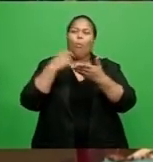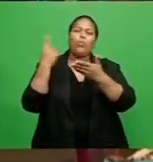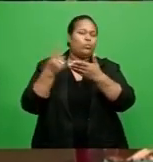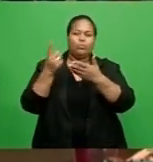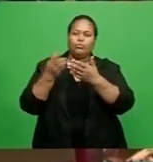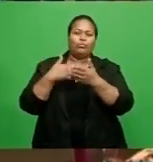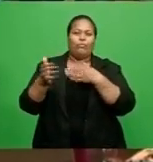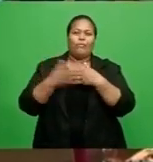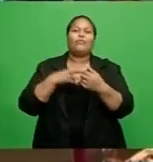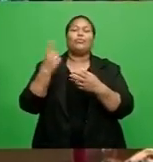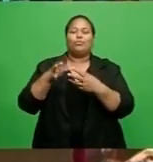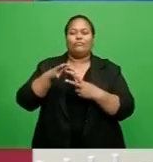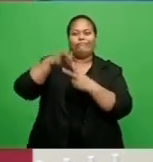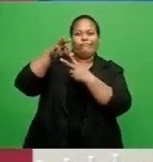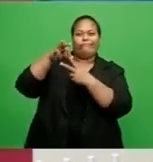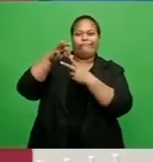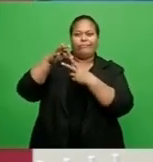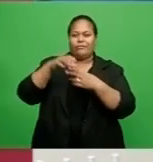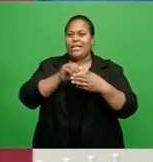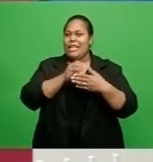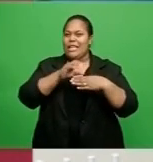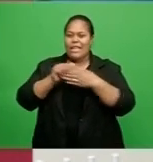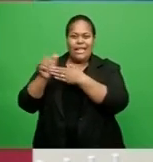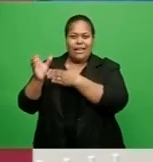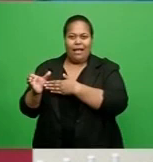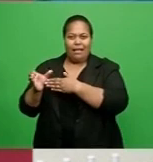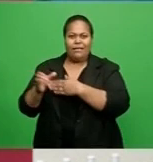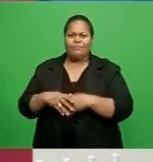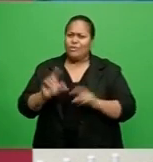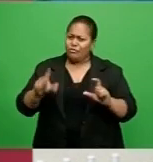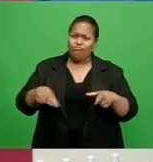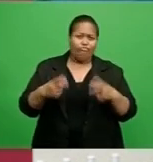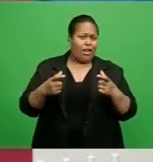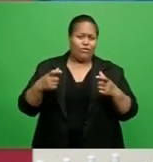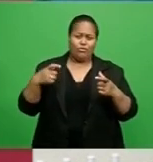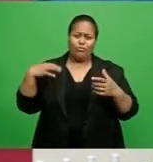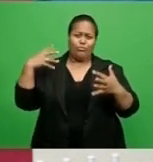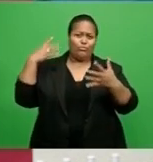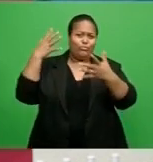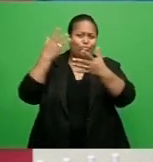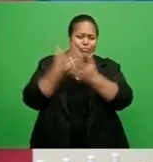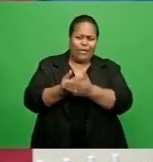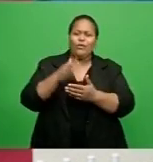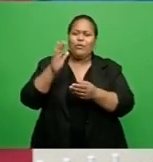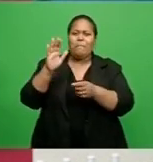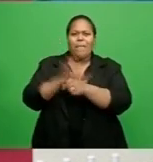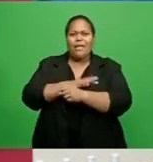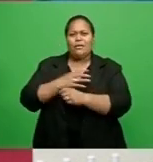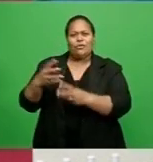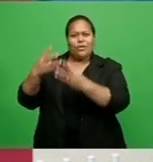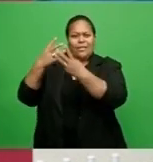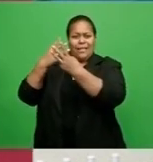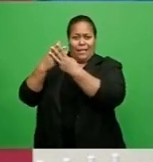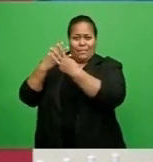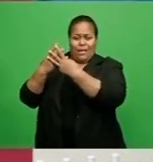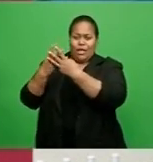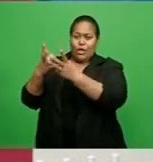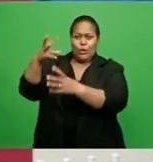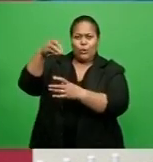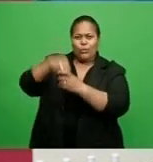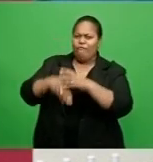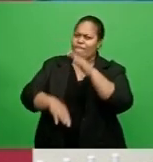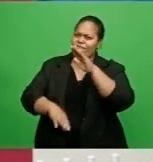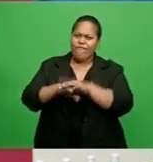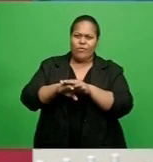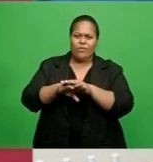party leadership role. You see the challenge that has been there all the time to make Sodelpa truly inclusive and